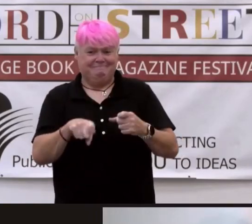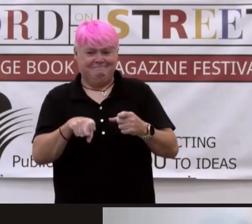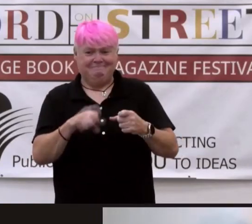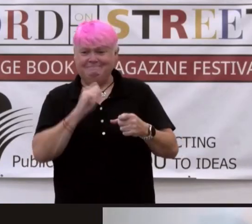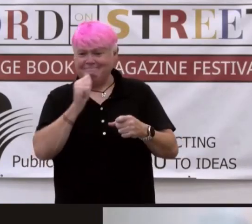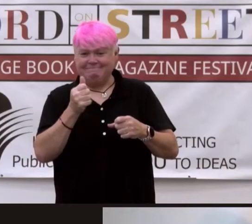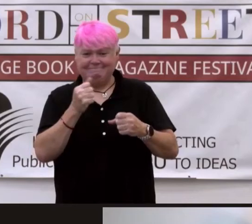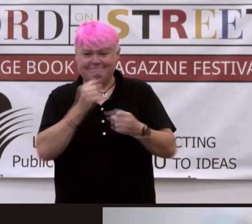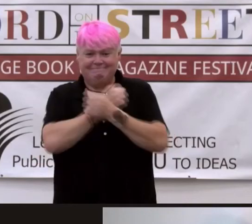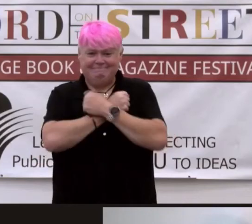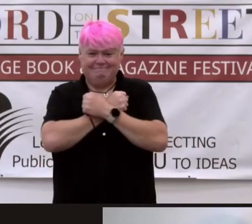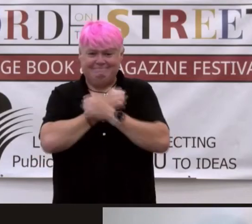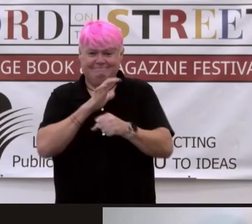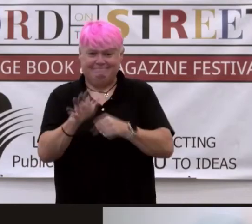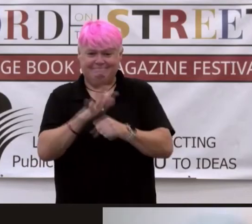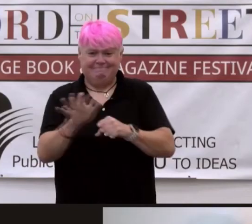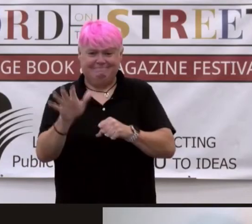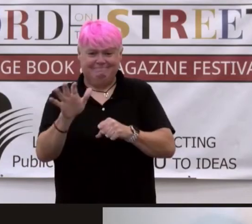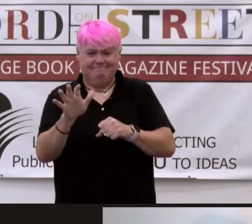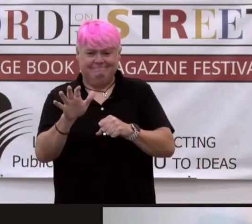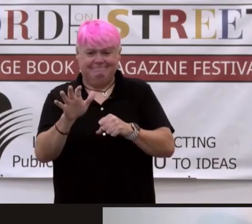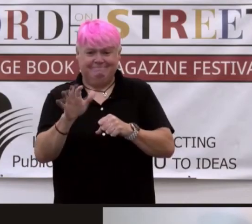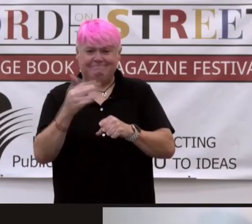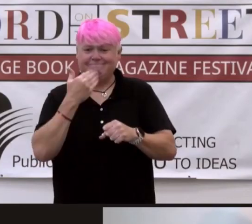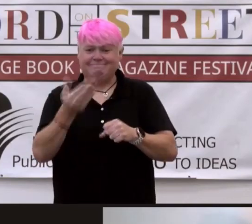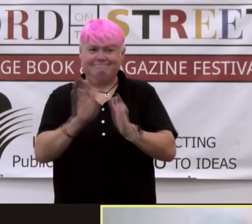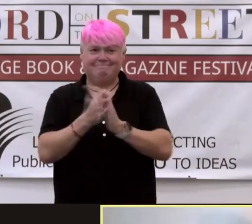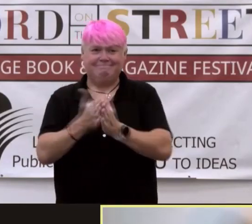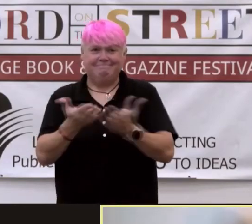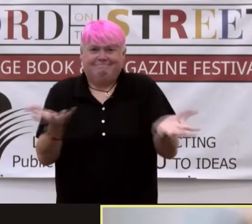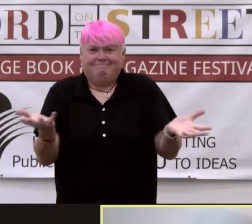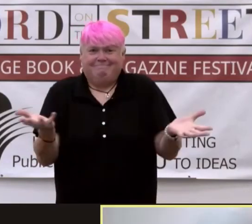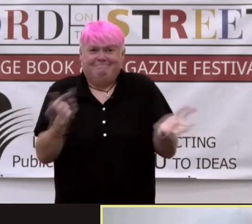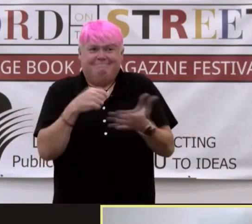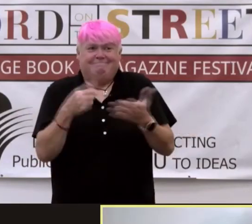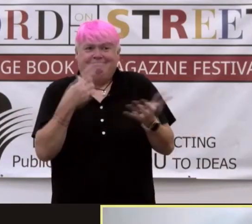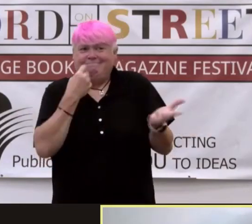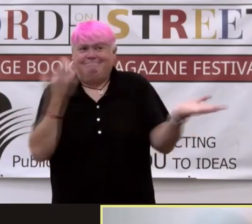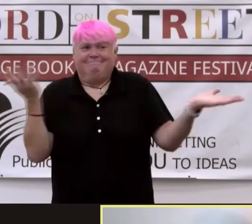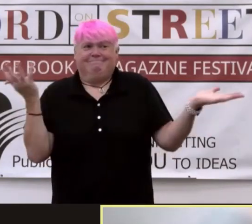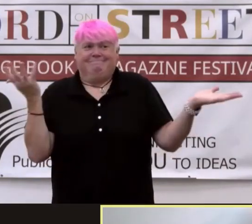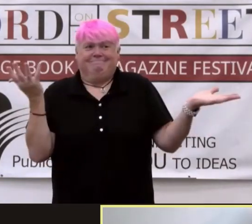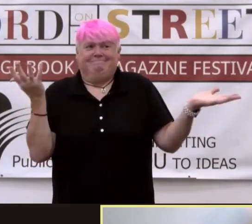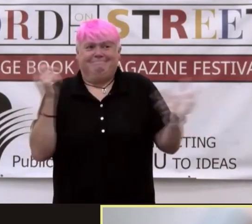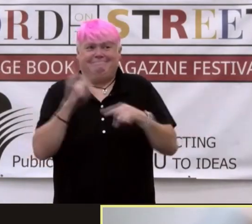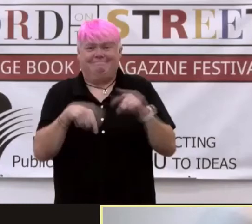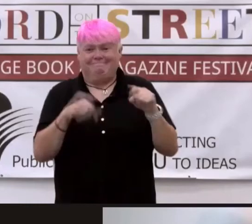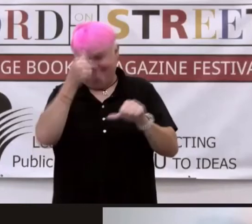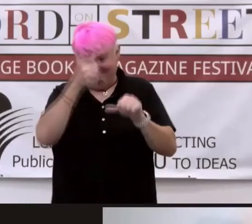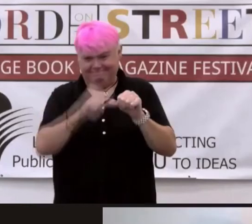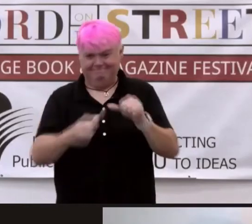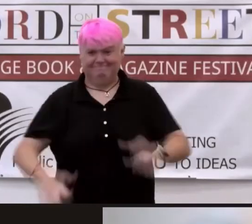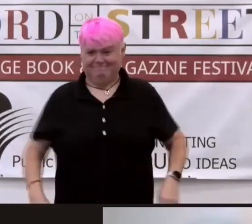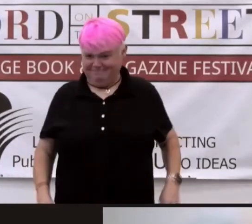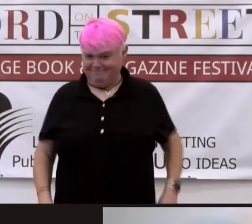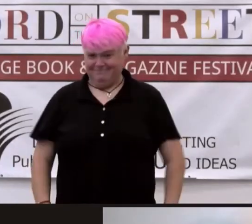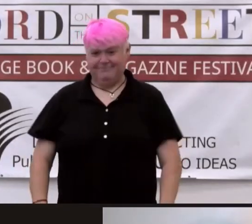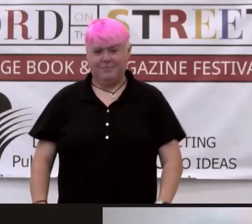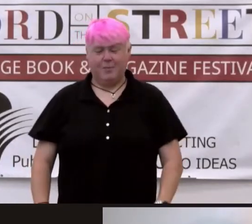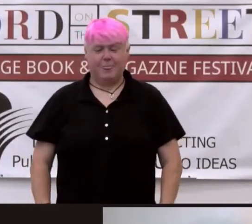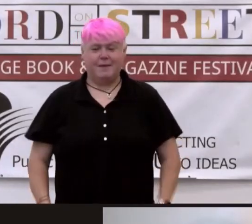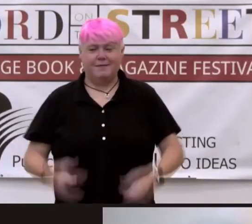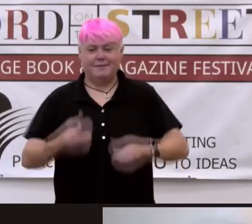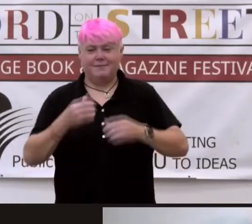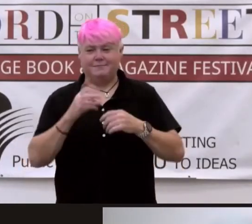author names. I'm like, yeah, that really great book by that guy. That one. Yeah. Nobody tweet at